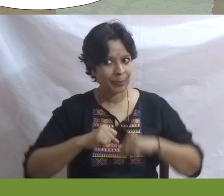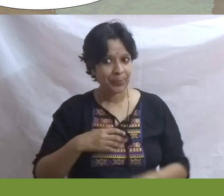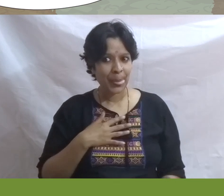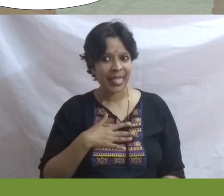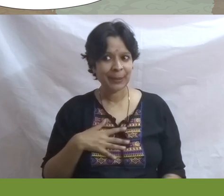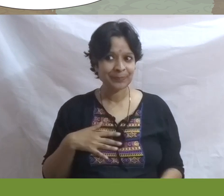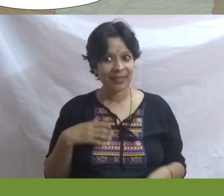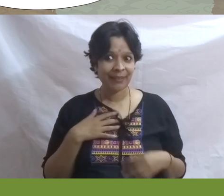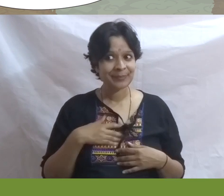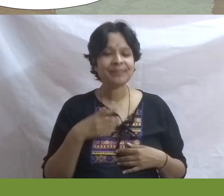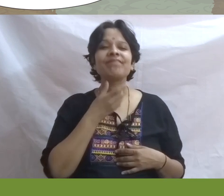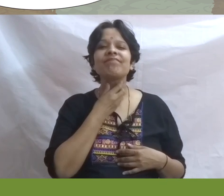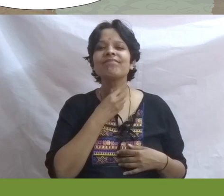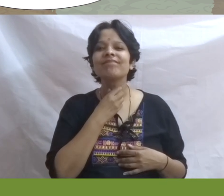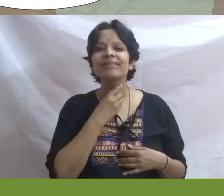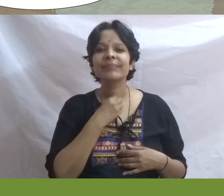him.